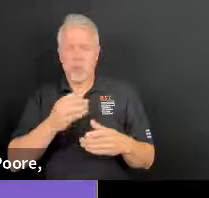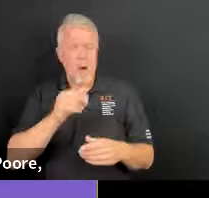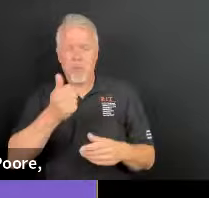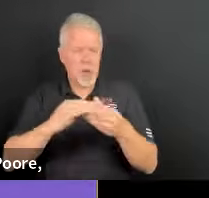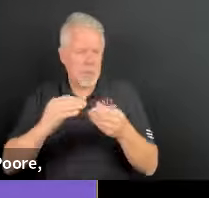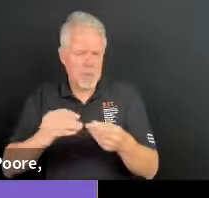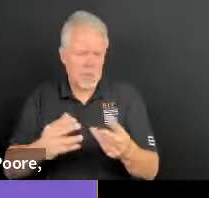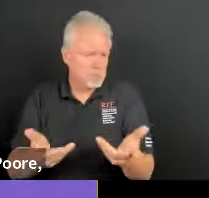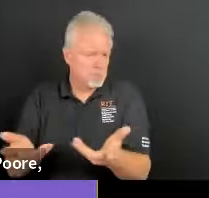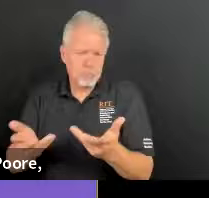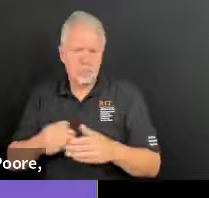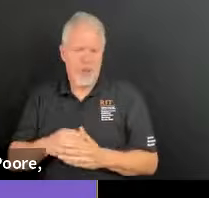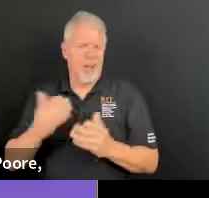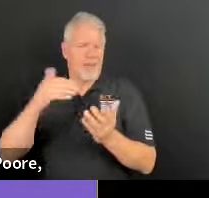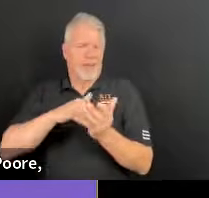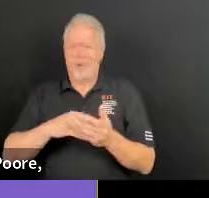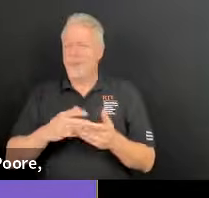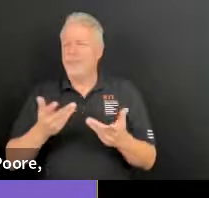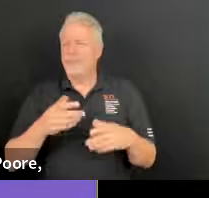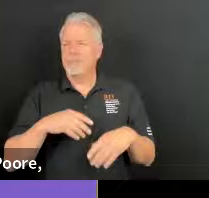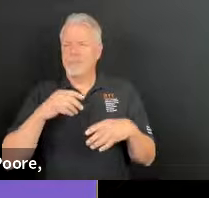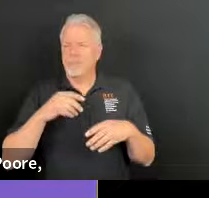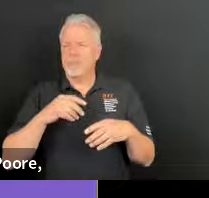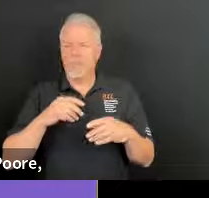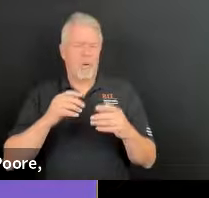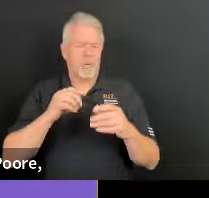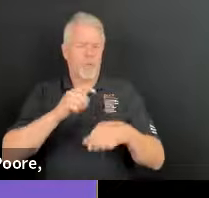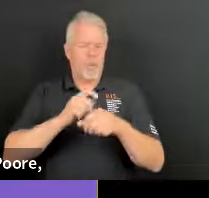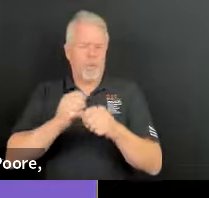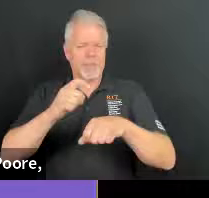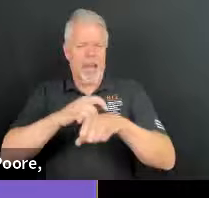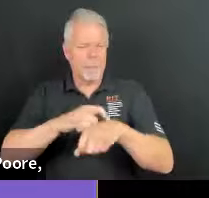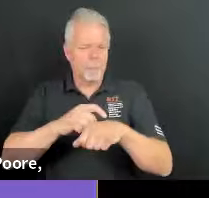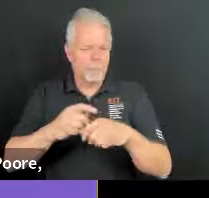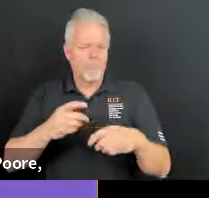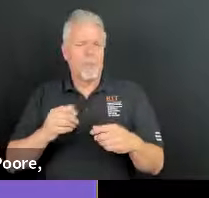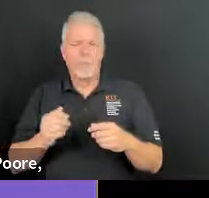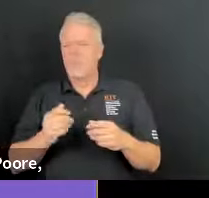the audience or other comments from anybody as well.